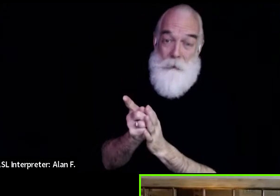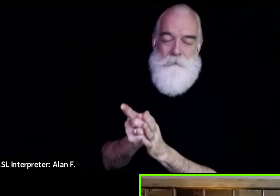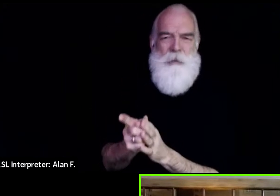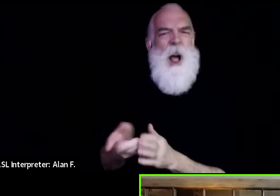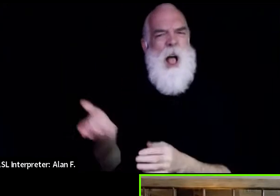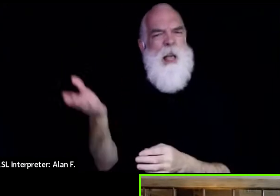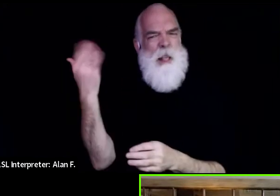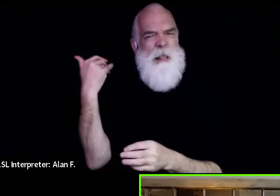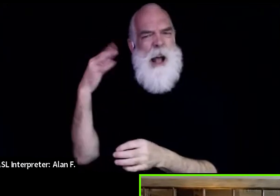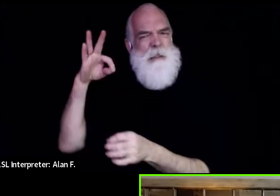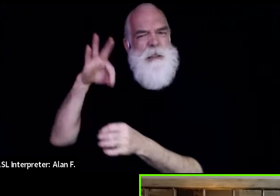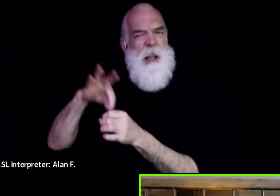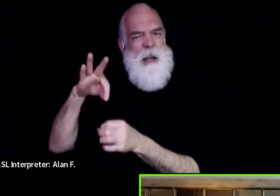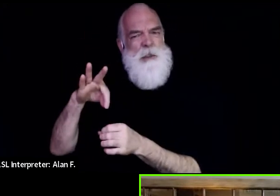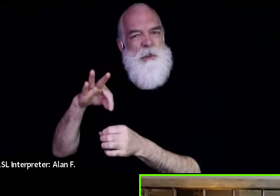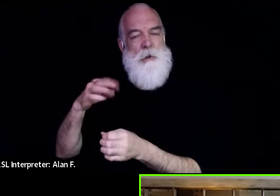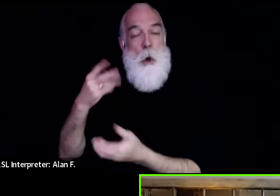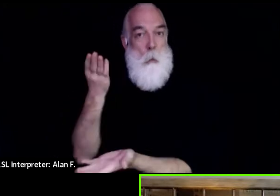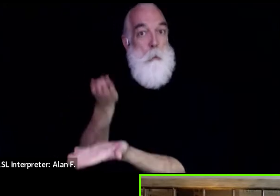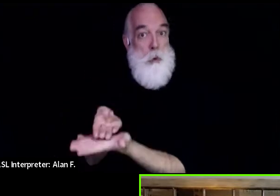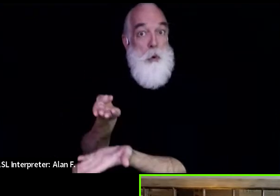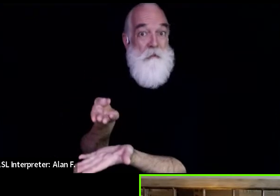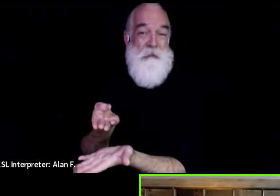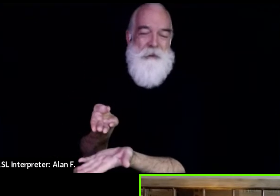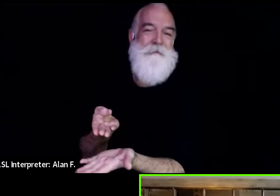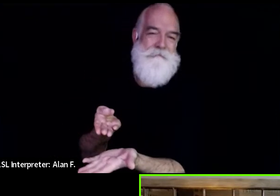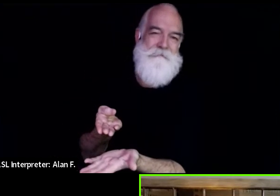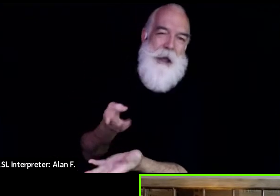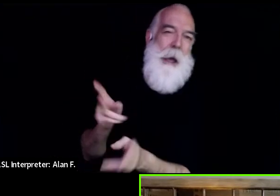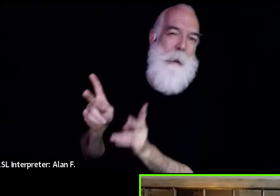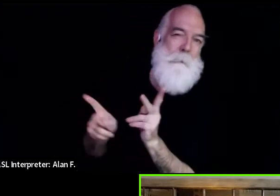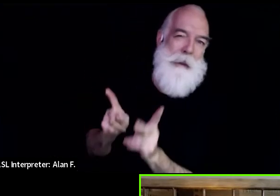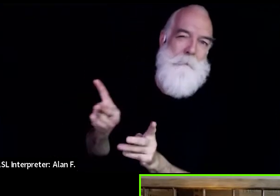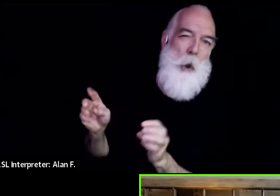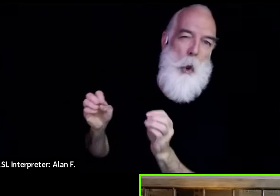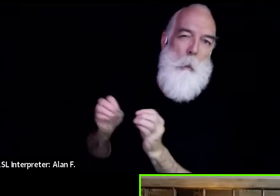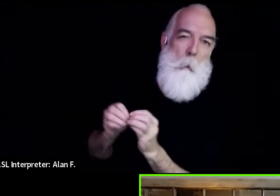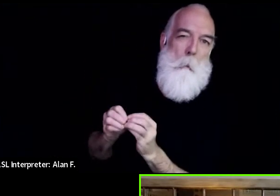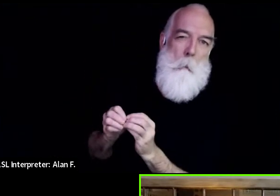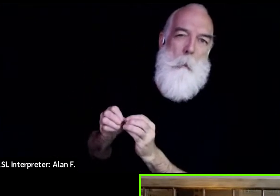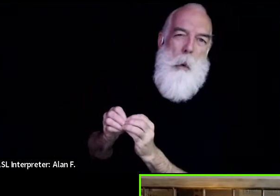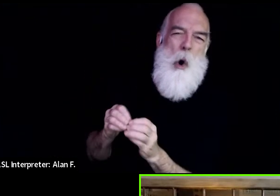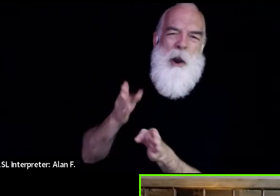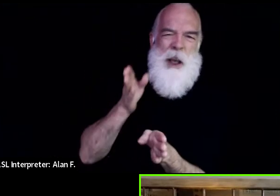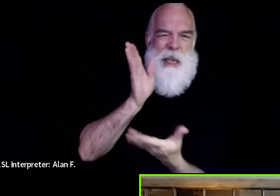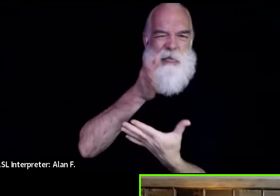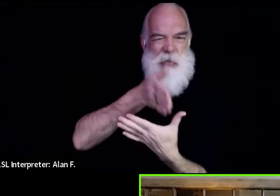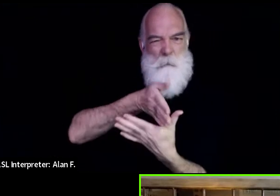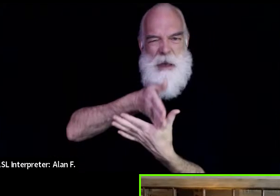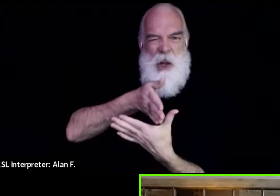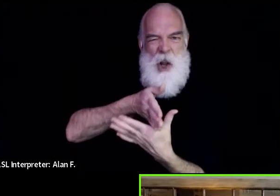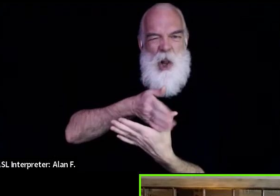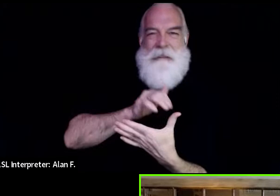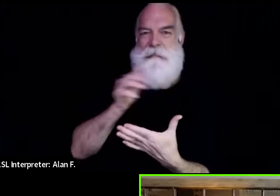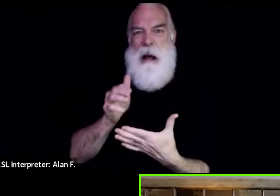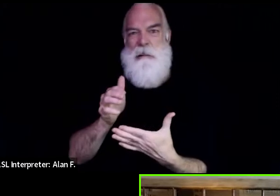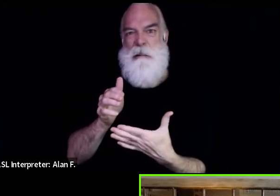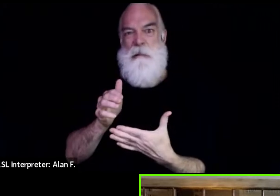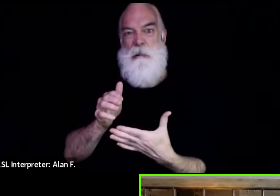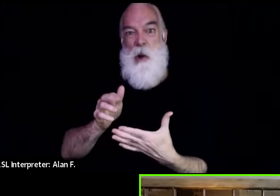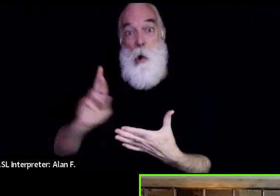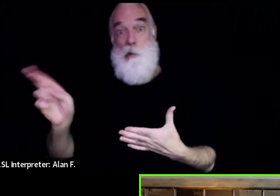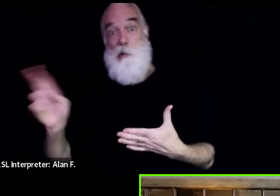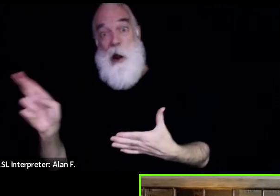and large are more moderate than far left than far right. And again, in